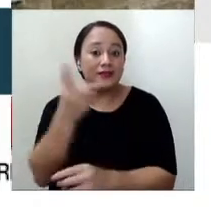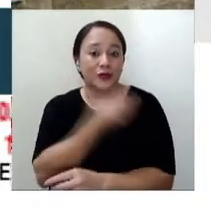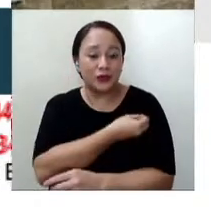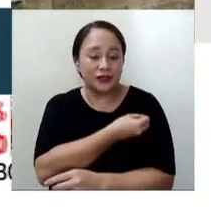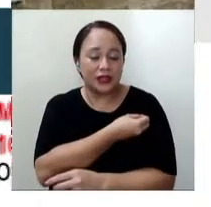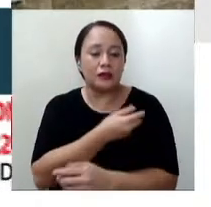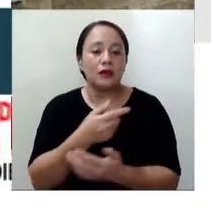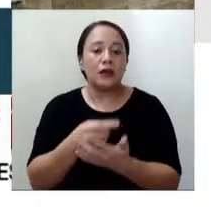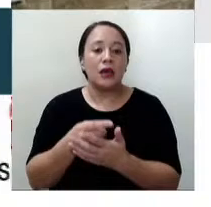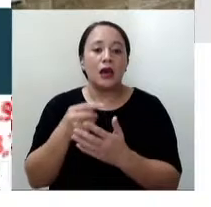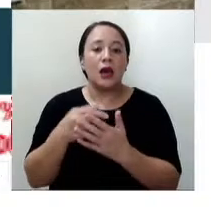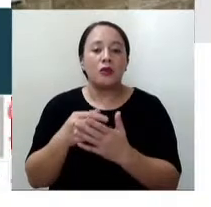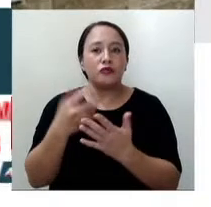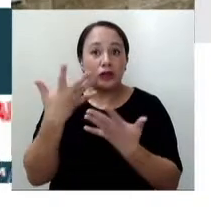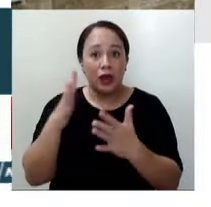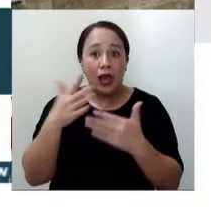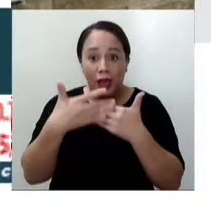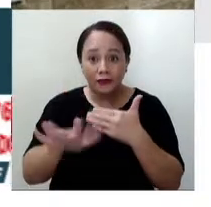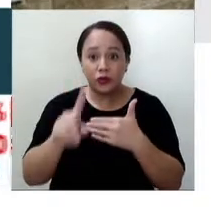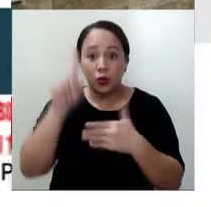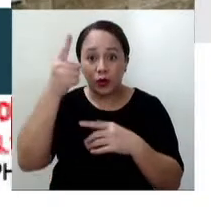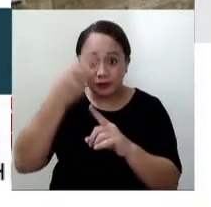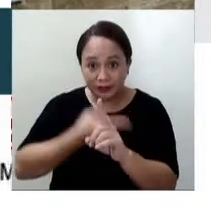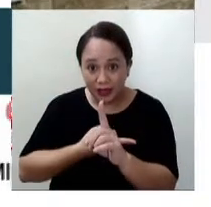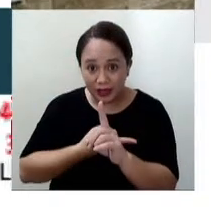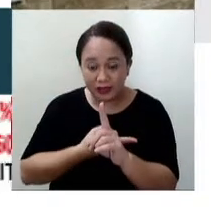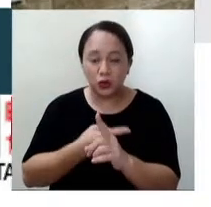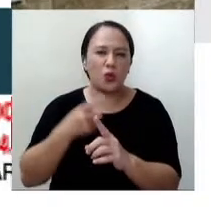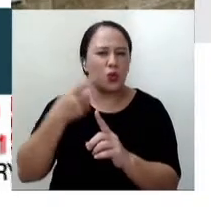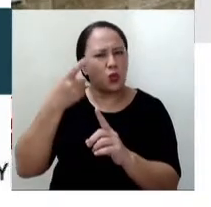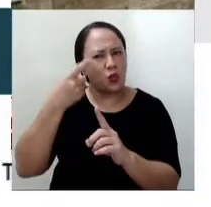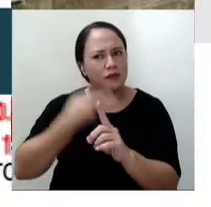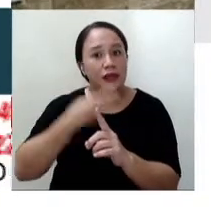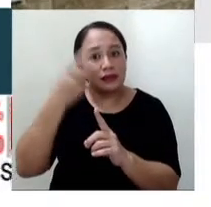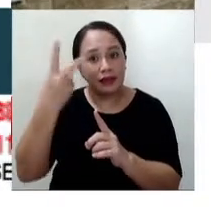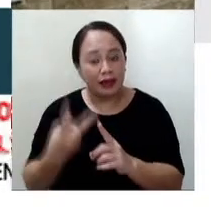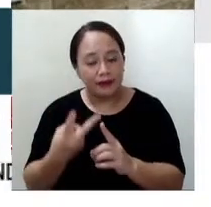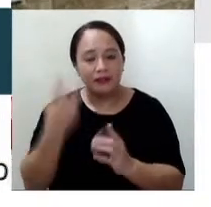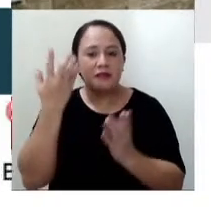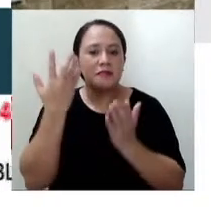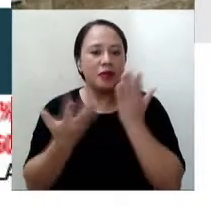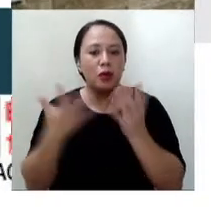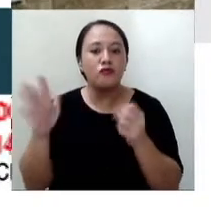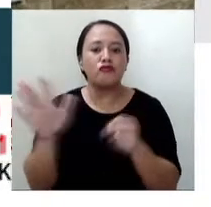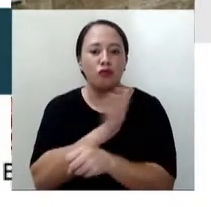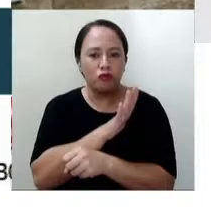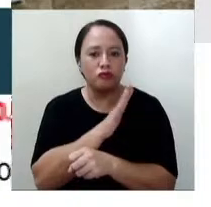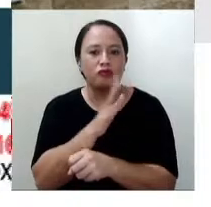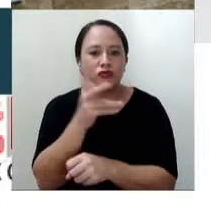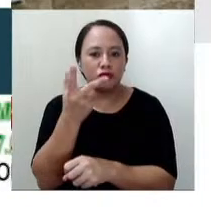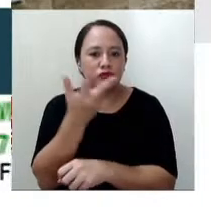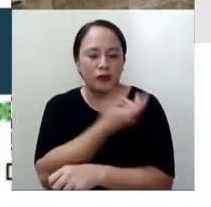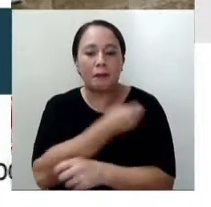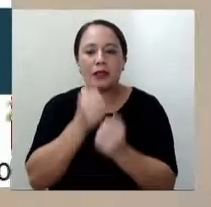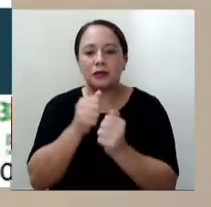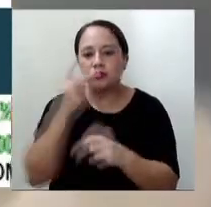that a month from now, or a month and a half from now, that will be fully vaccinated people.